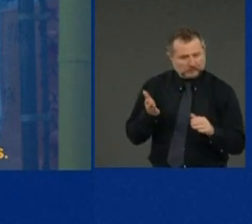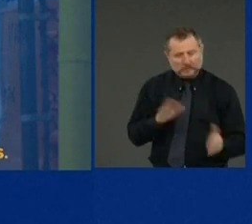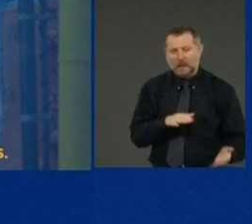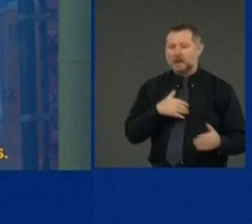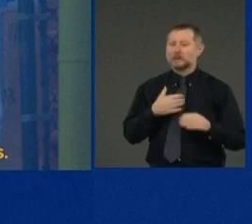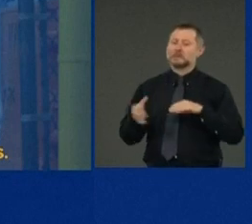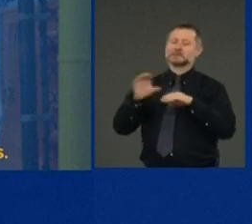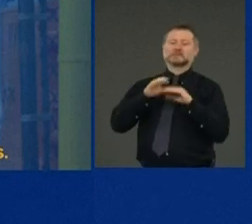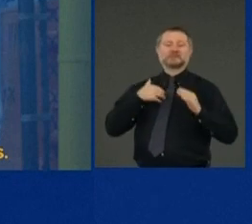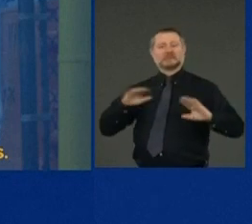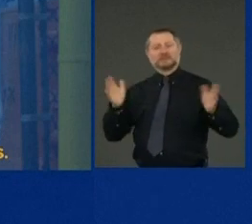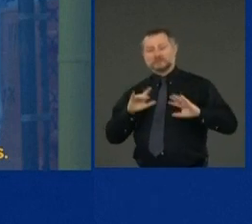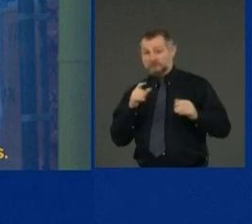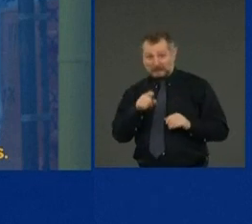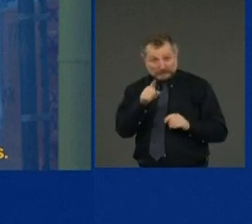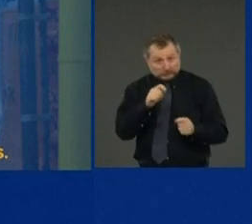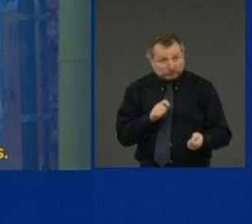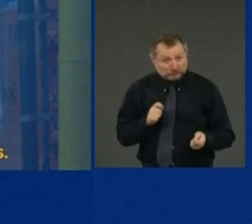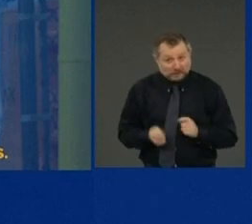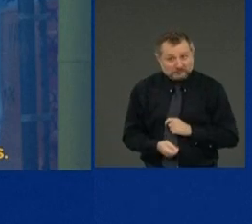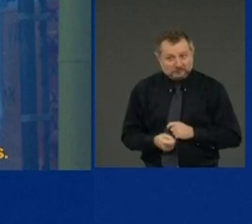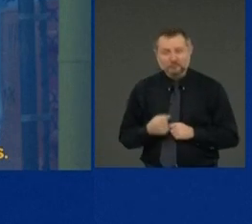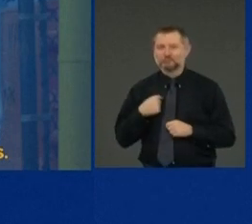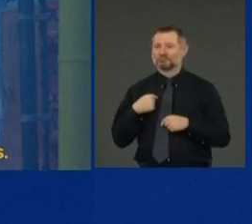going to change what we're doing.